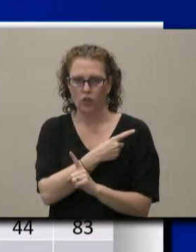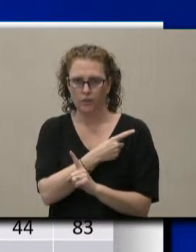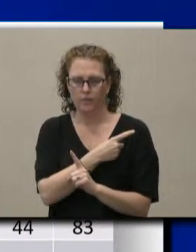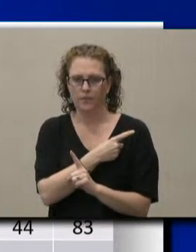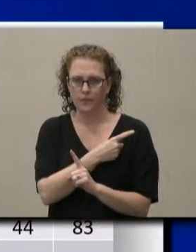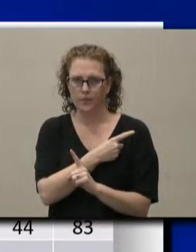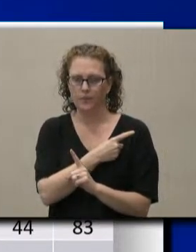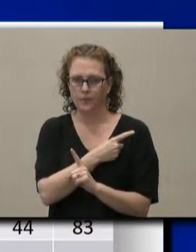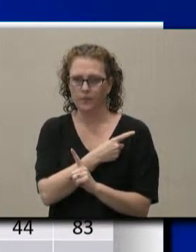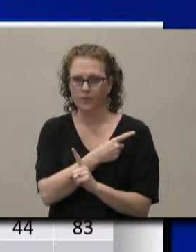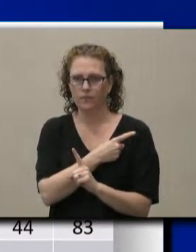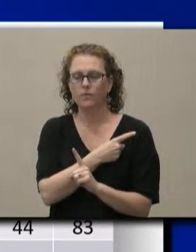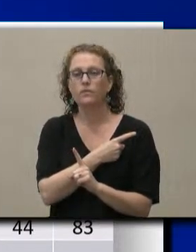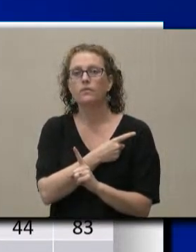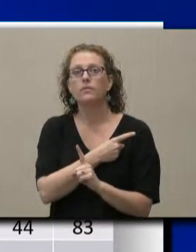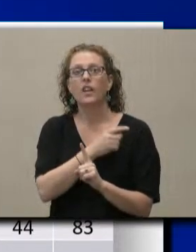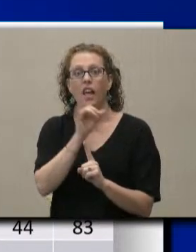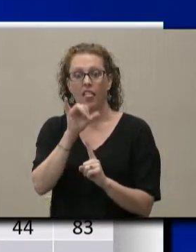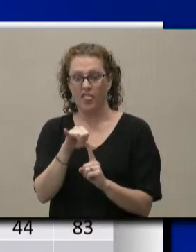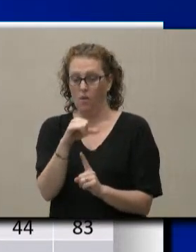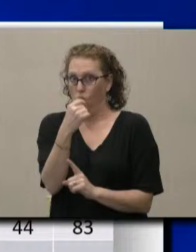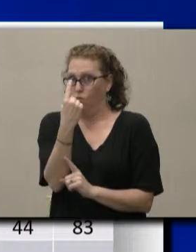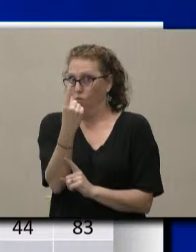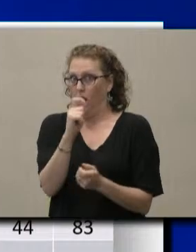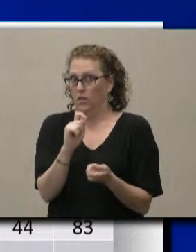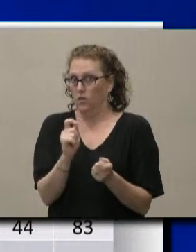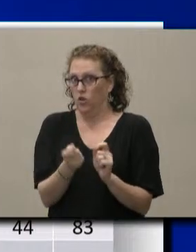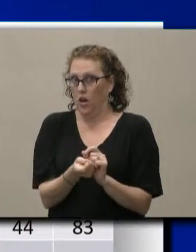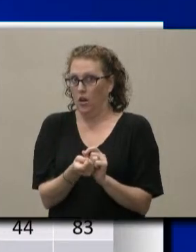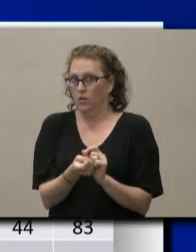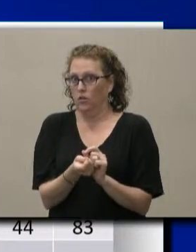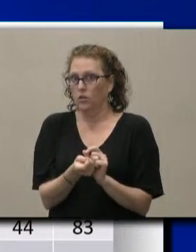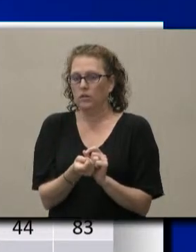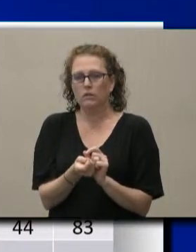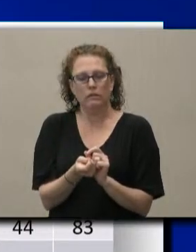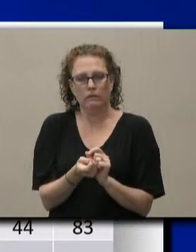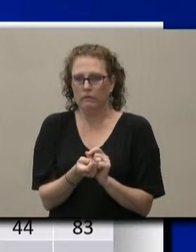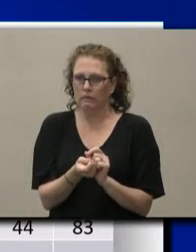absent any other change, that would have resulted in an impermissible